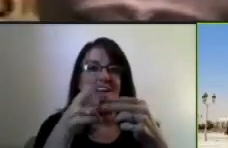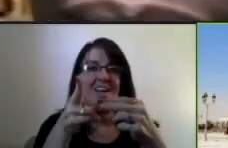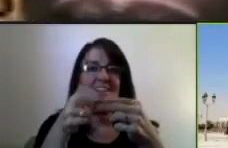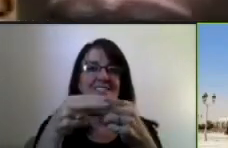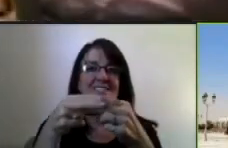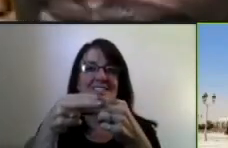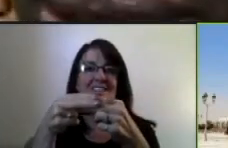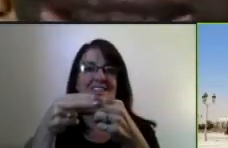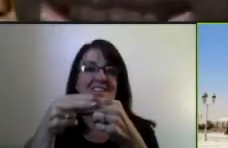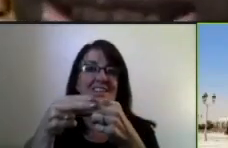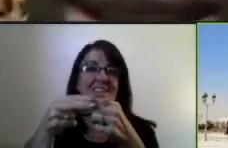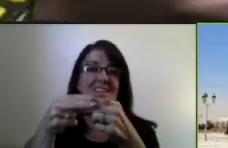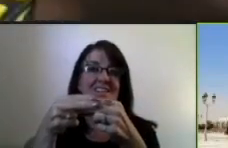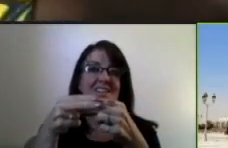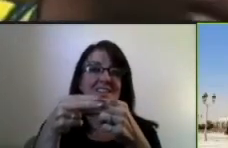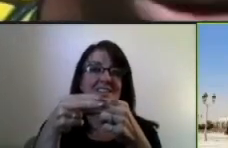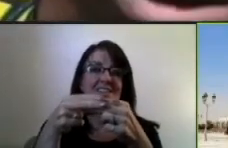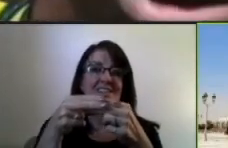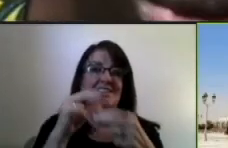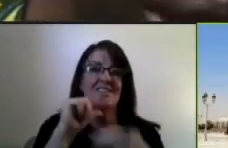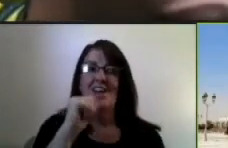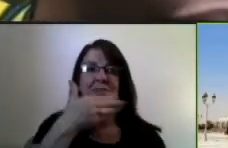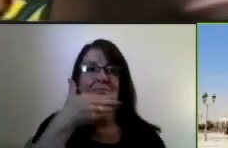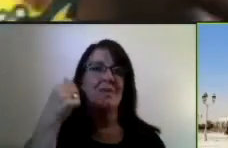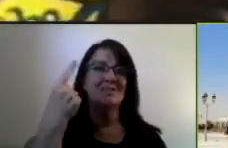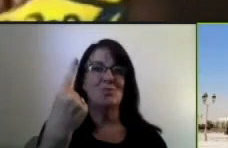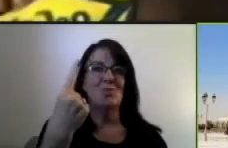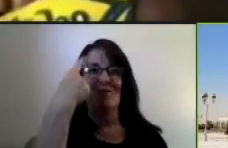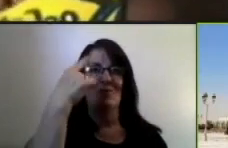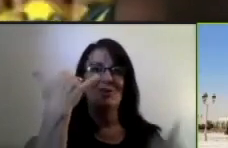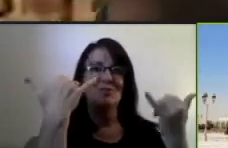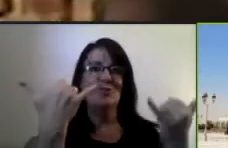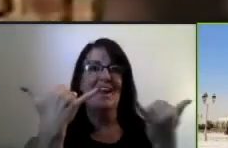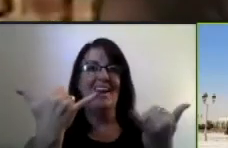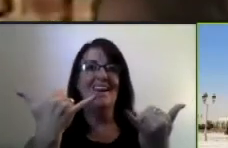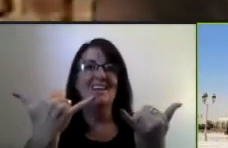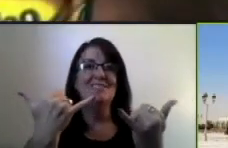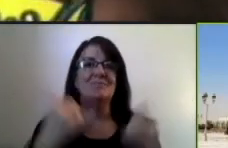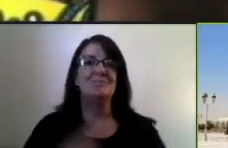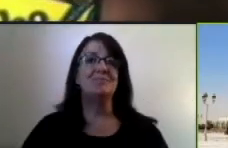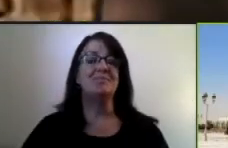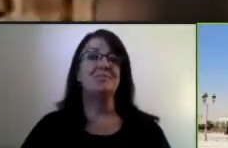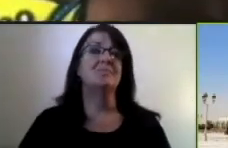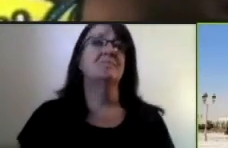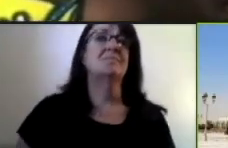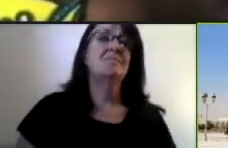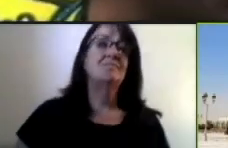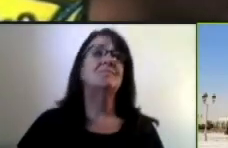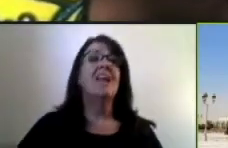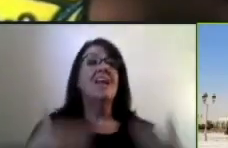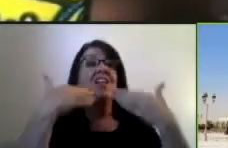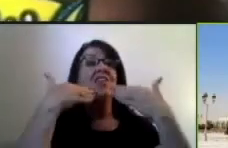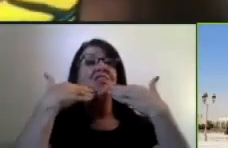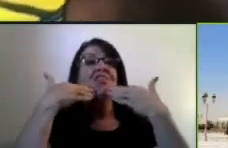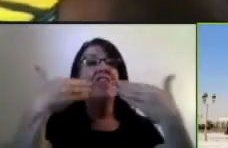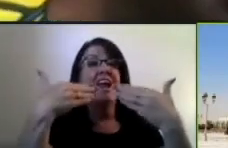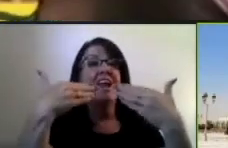This was not the best one for today. Okay, so thank you very much.